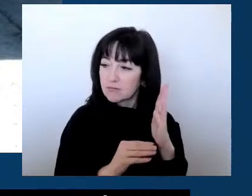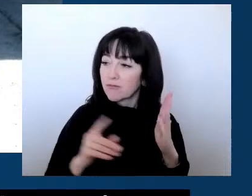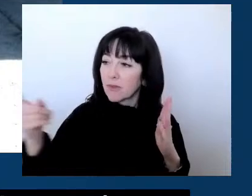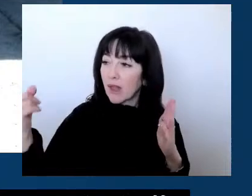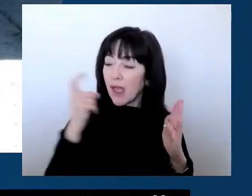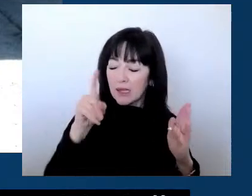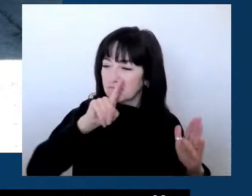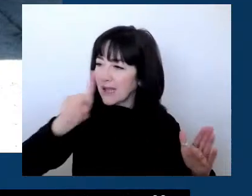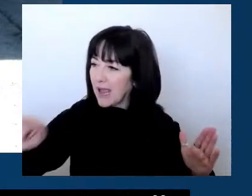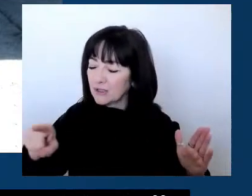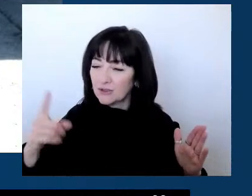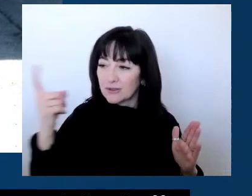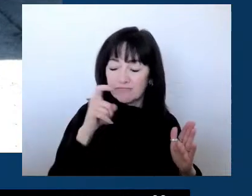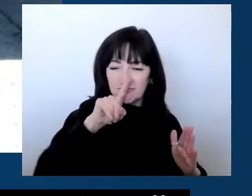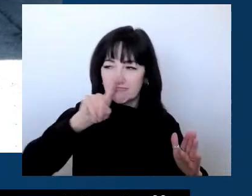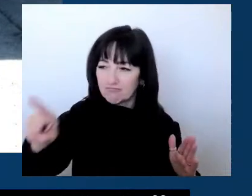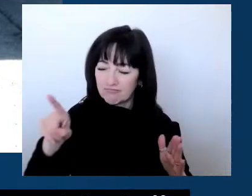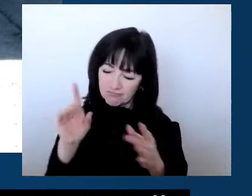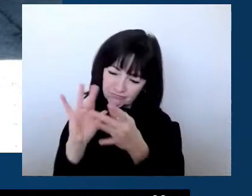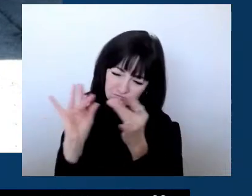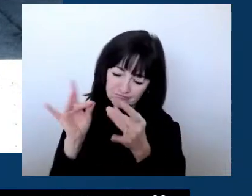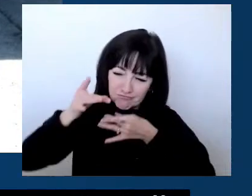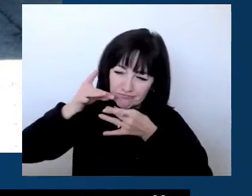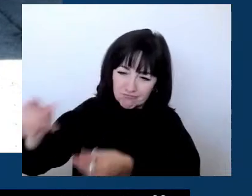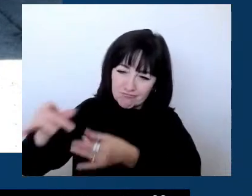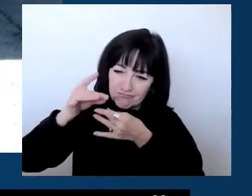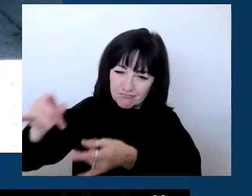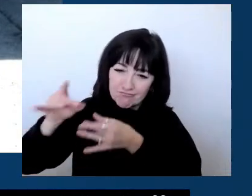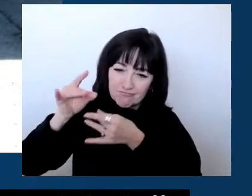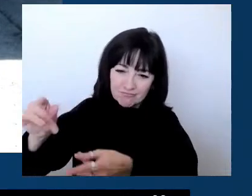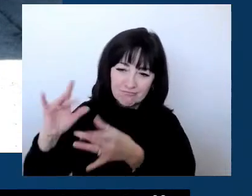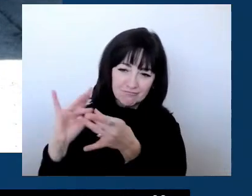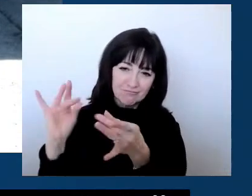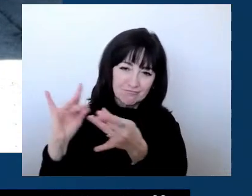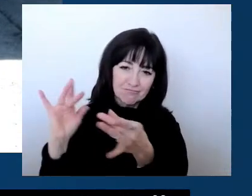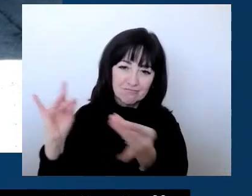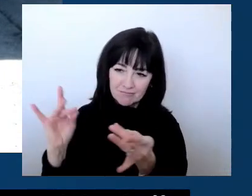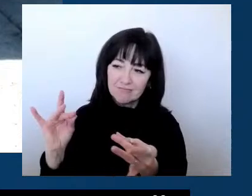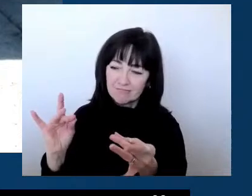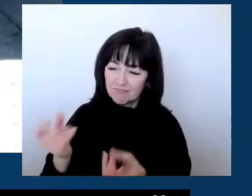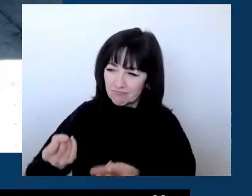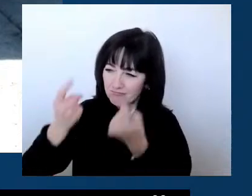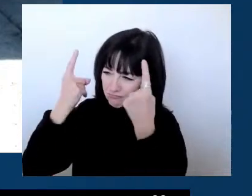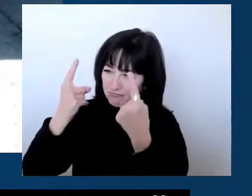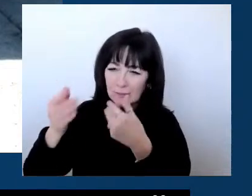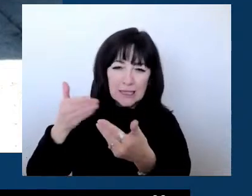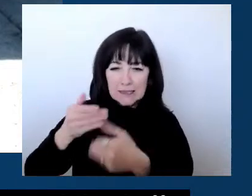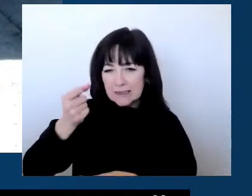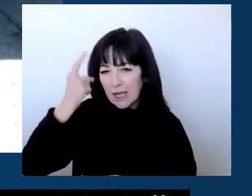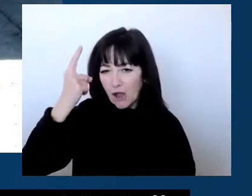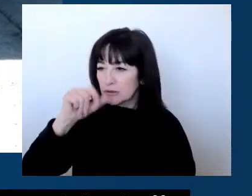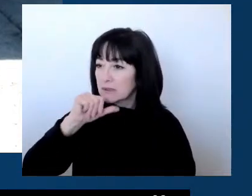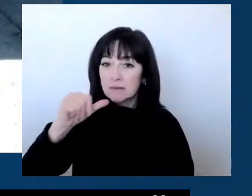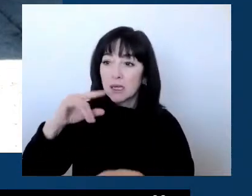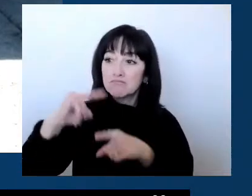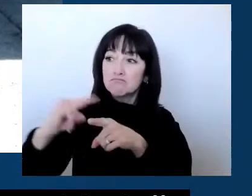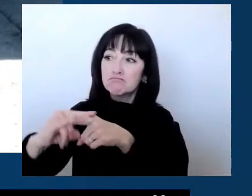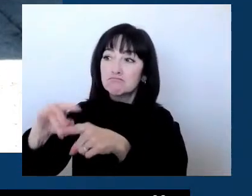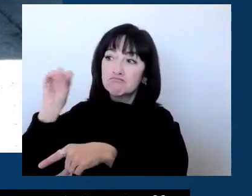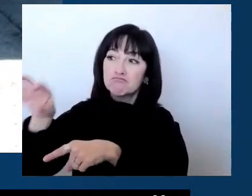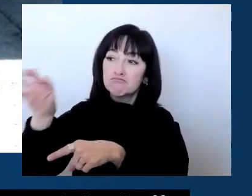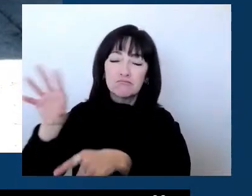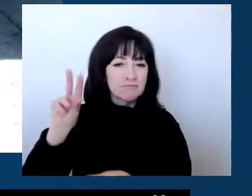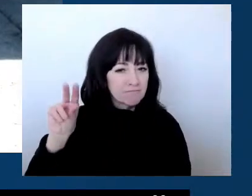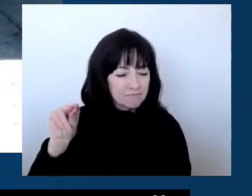questions flawlessly. He was thoughtful. He spoke in words that normal human beings can understand. And when it was over, I